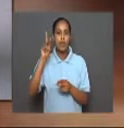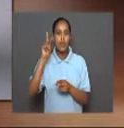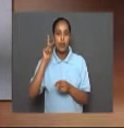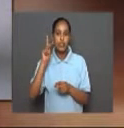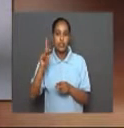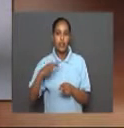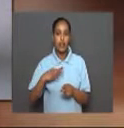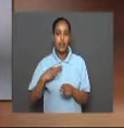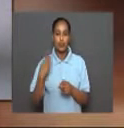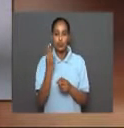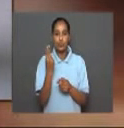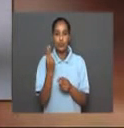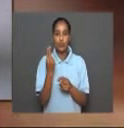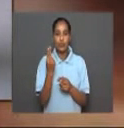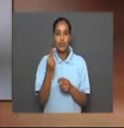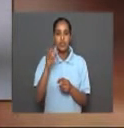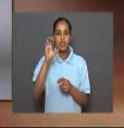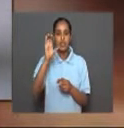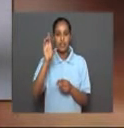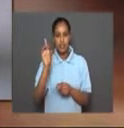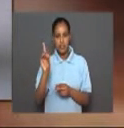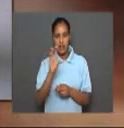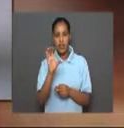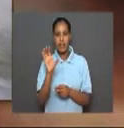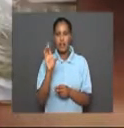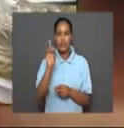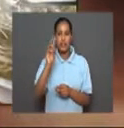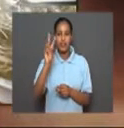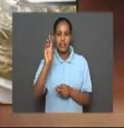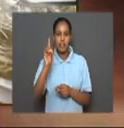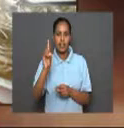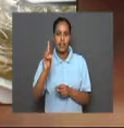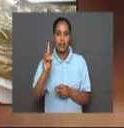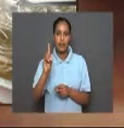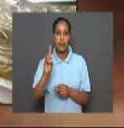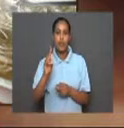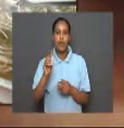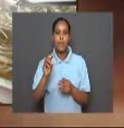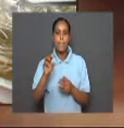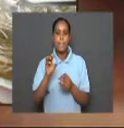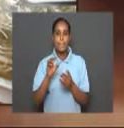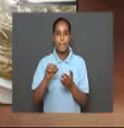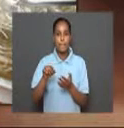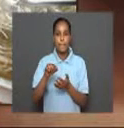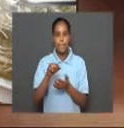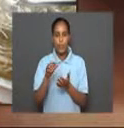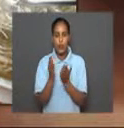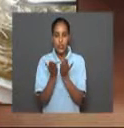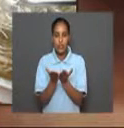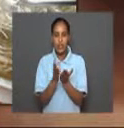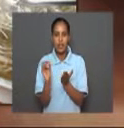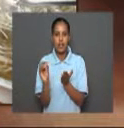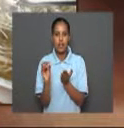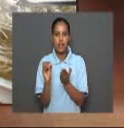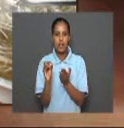Polystyrene can be used in CD and DVD cases, models and disposable cutlery,